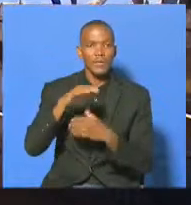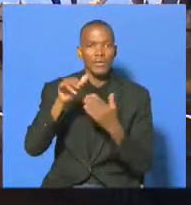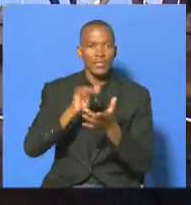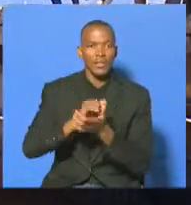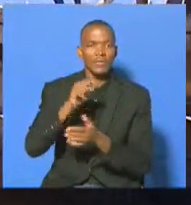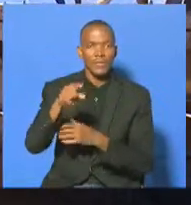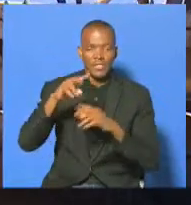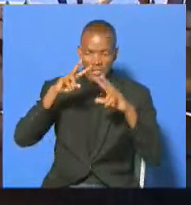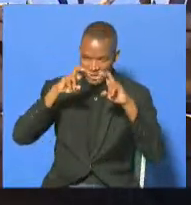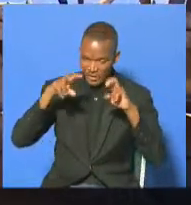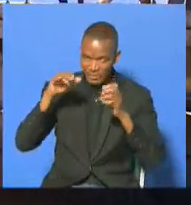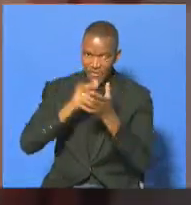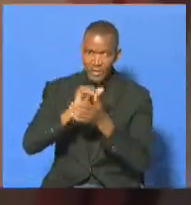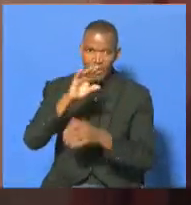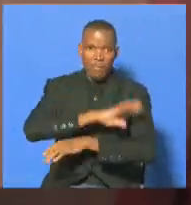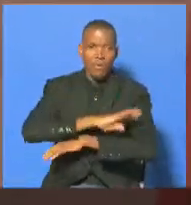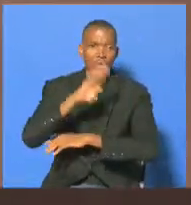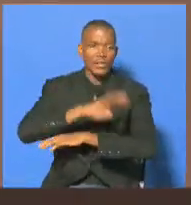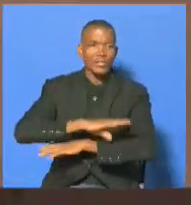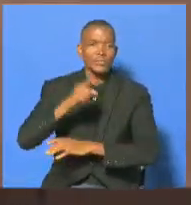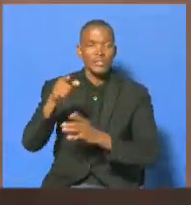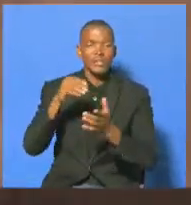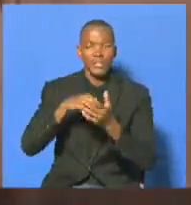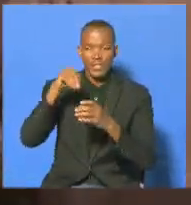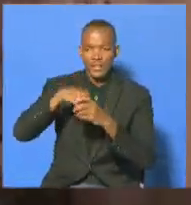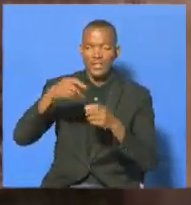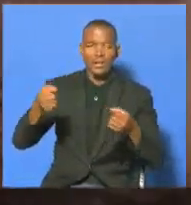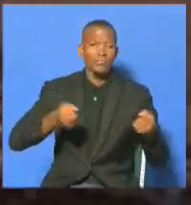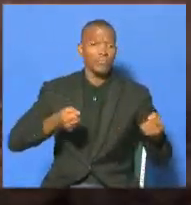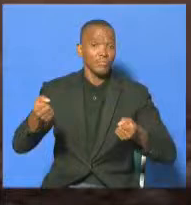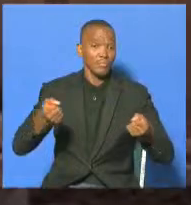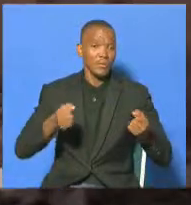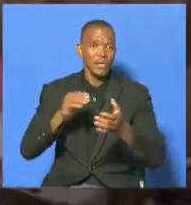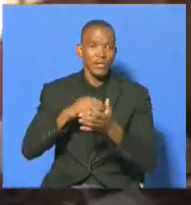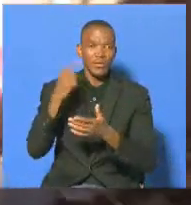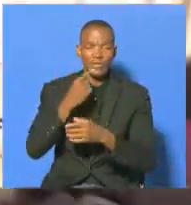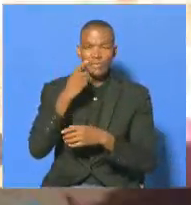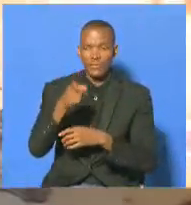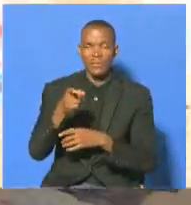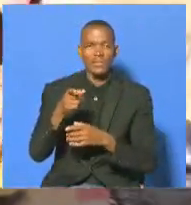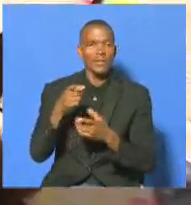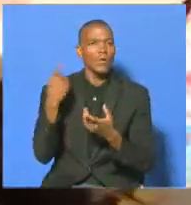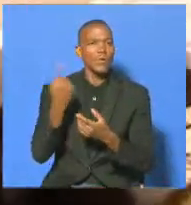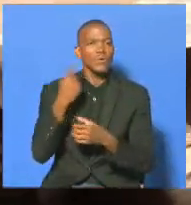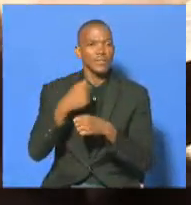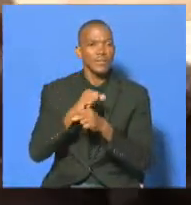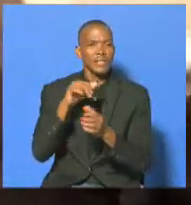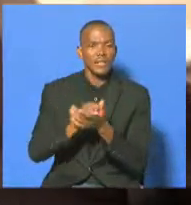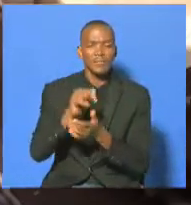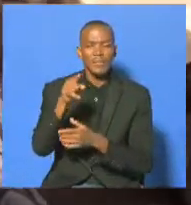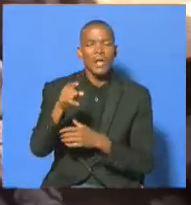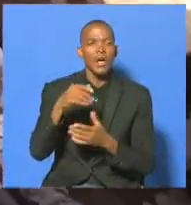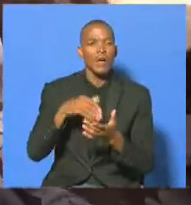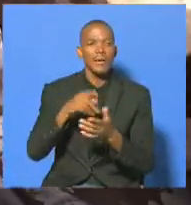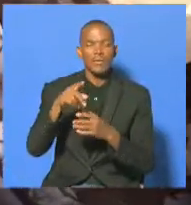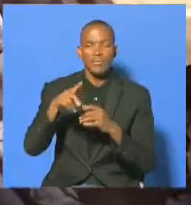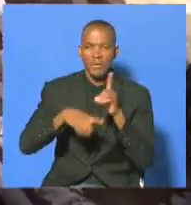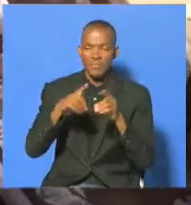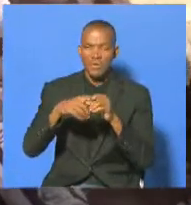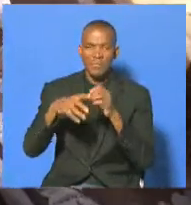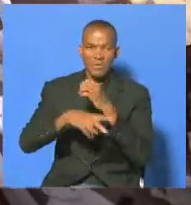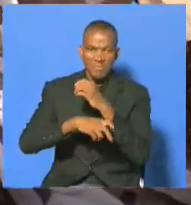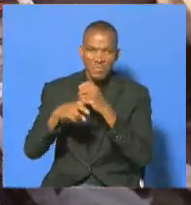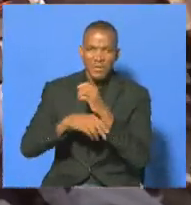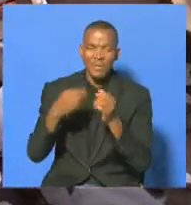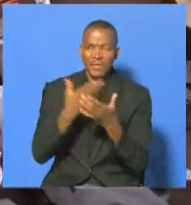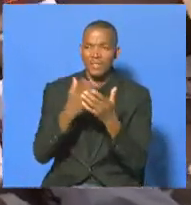search conducted by border officers on these trucks is believed to be a contributing factor to the successful smuggling of these